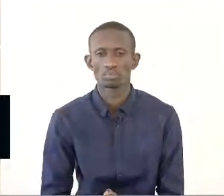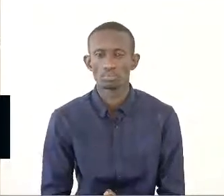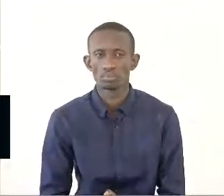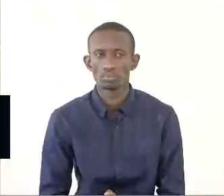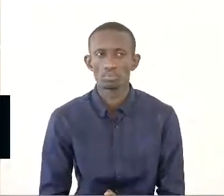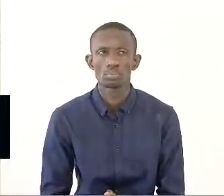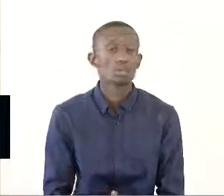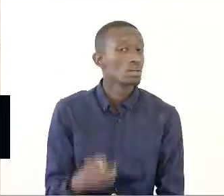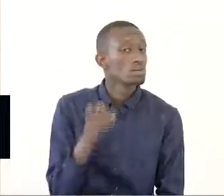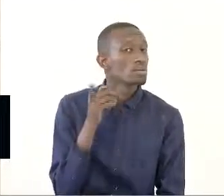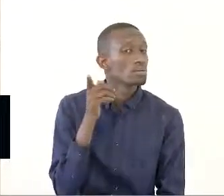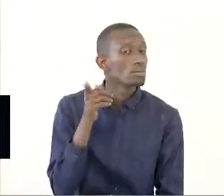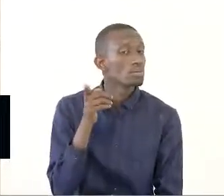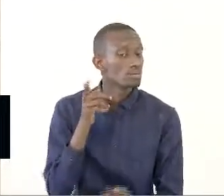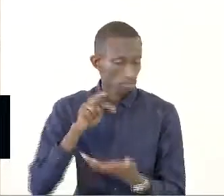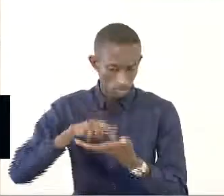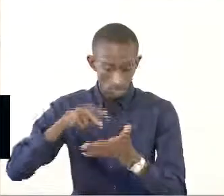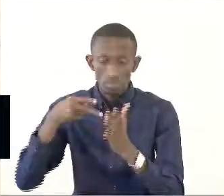this means